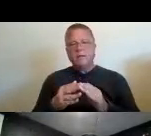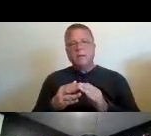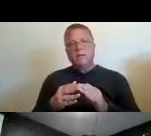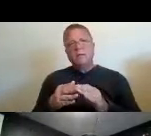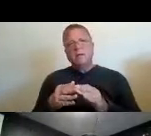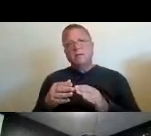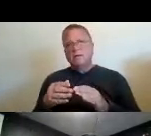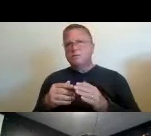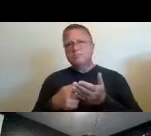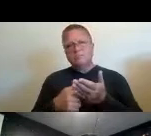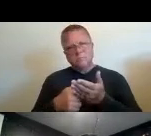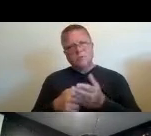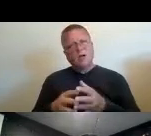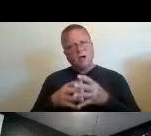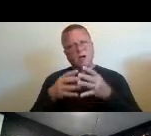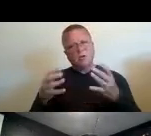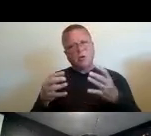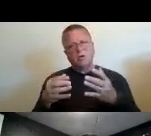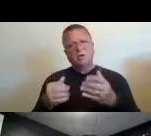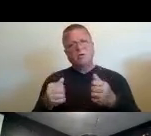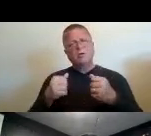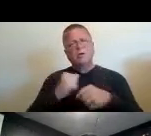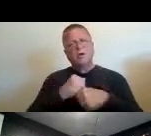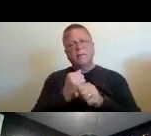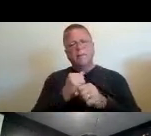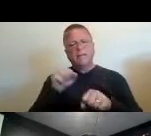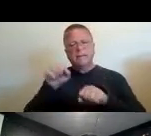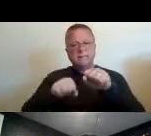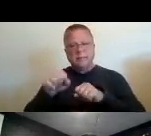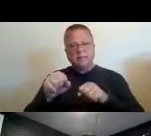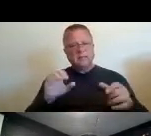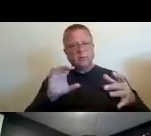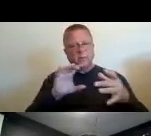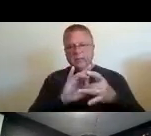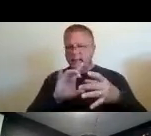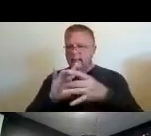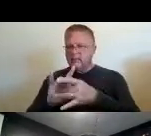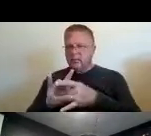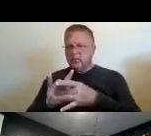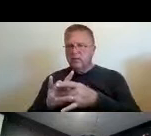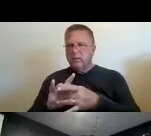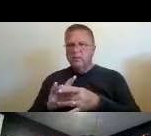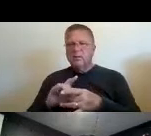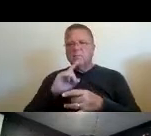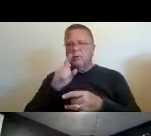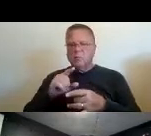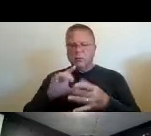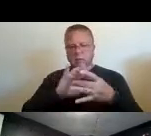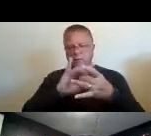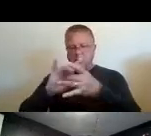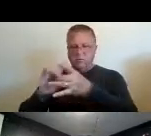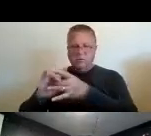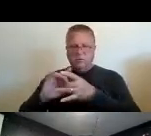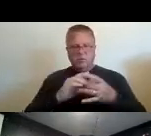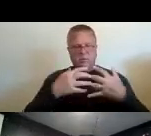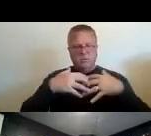about making those bicycle connections, it really is the complete network that we're